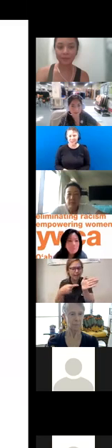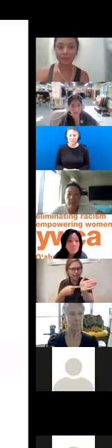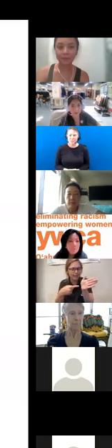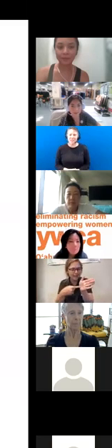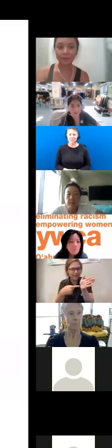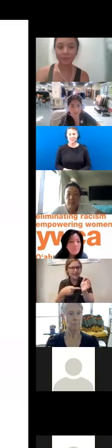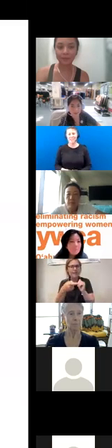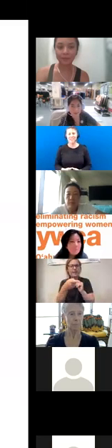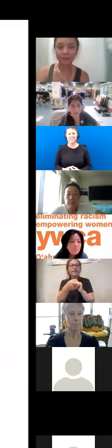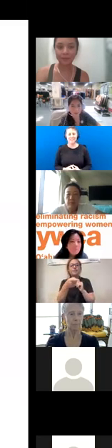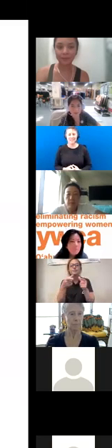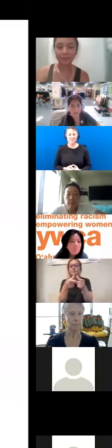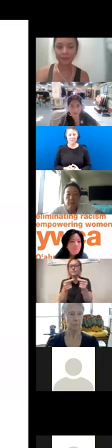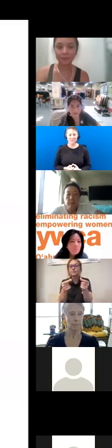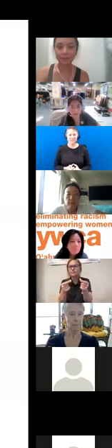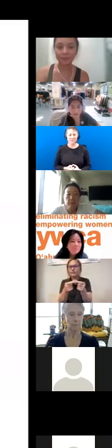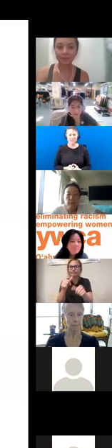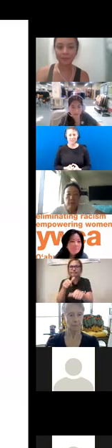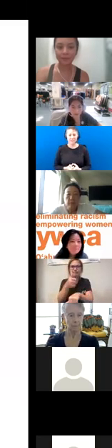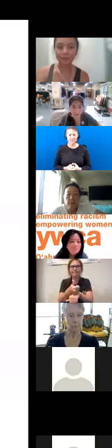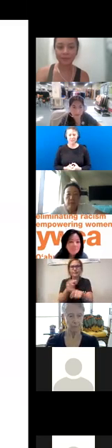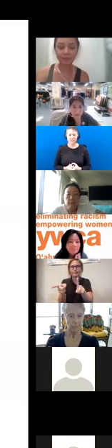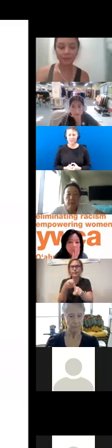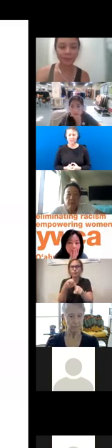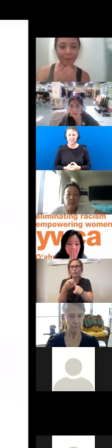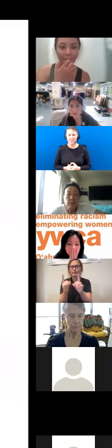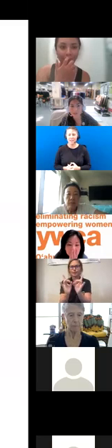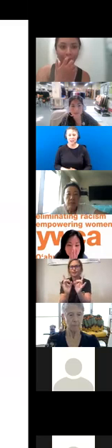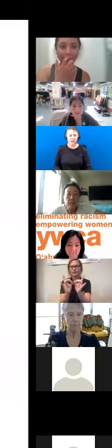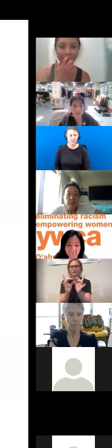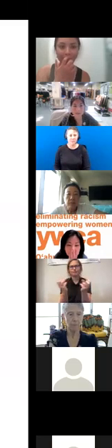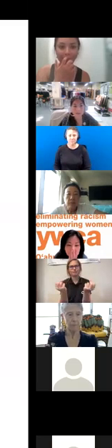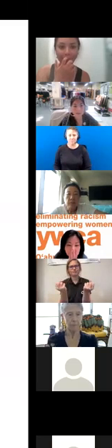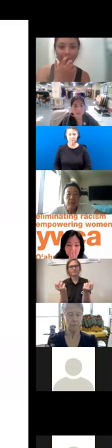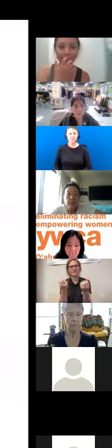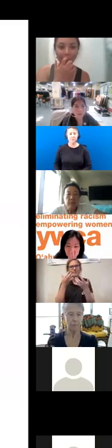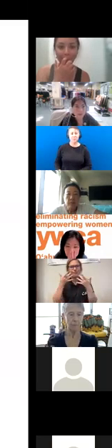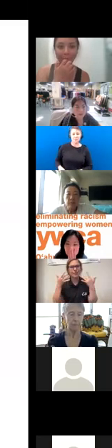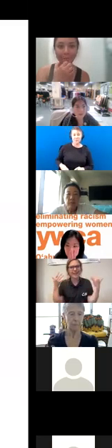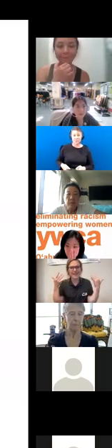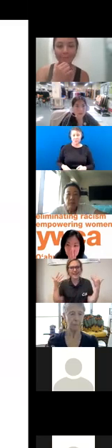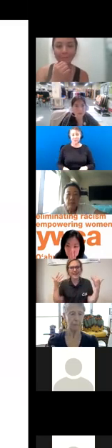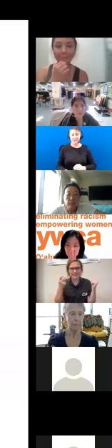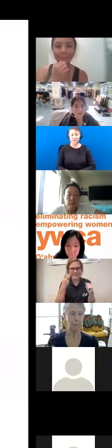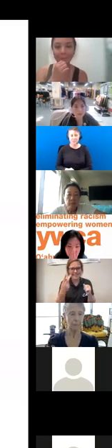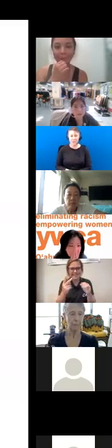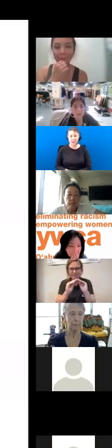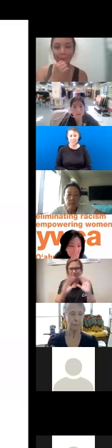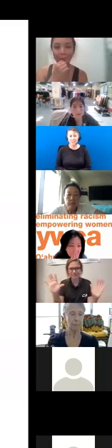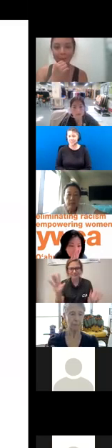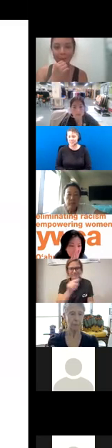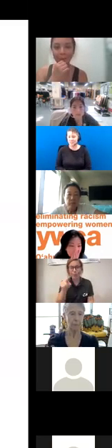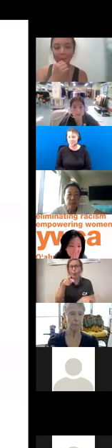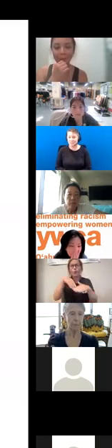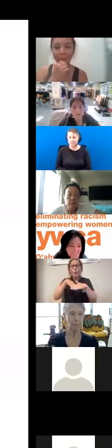So I just want to give you an idea, an example of some other things. The first Starbucks store in